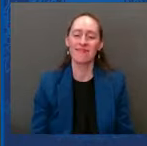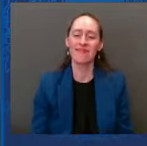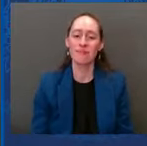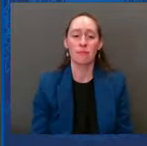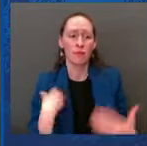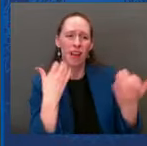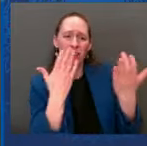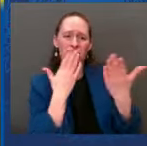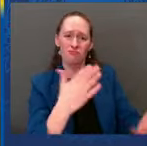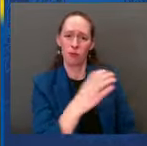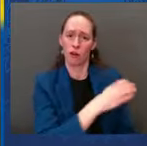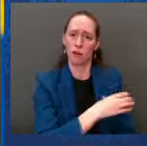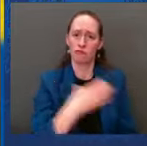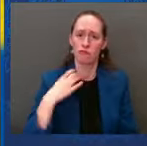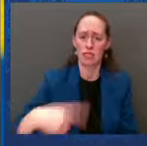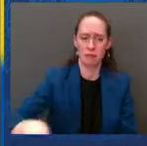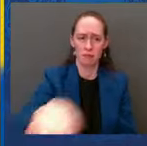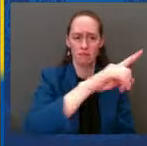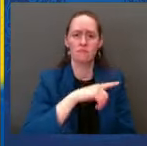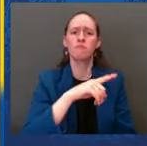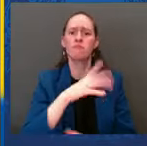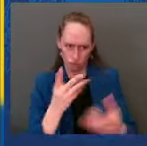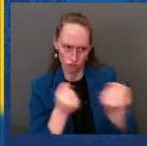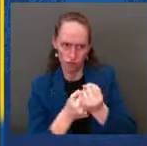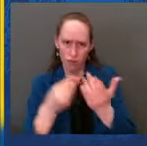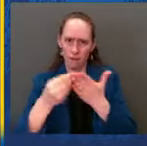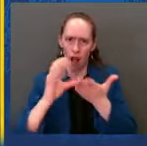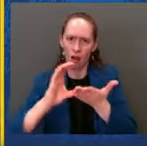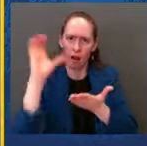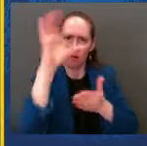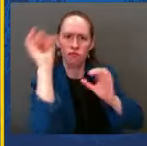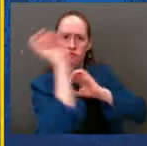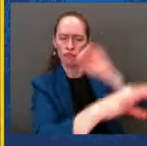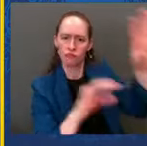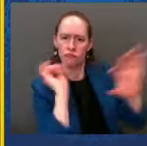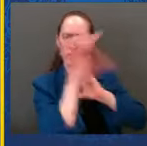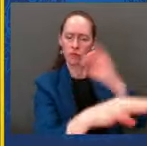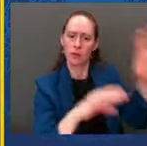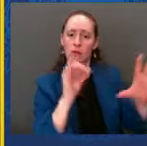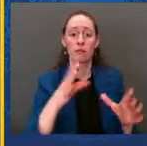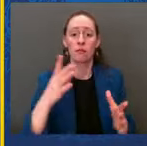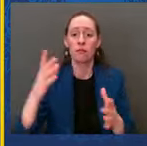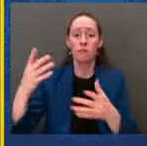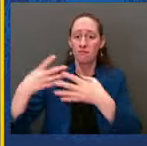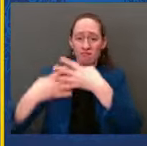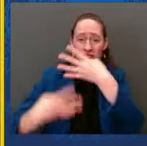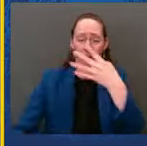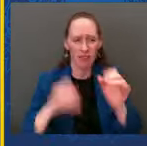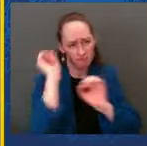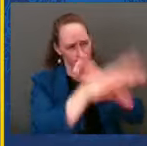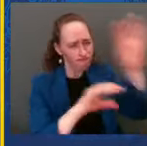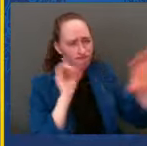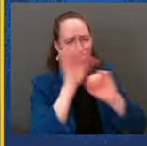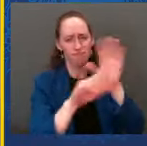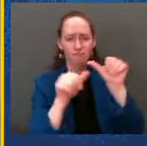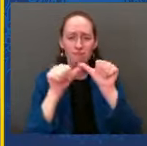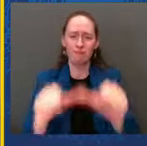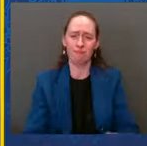great support offered to Ukraine, for the fact that thanks to this huge military assistance of the United States, Ukraine is